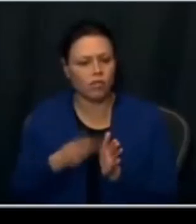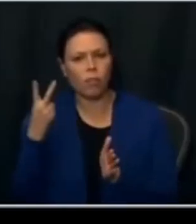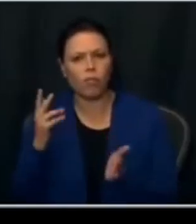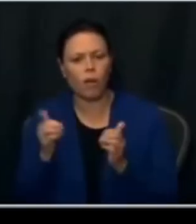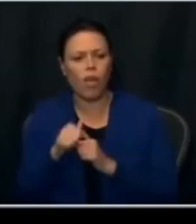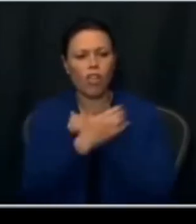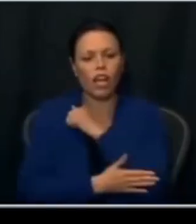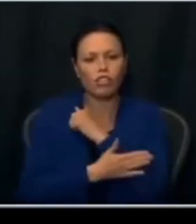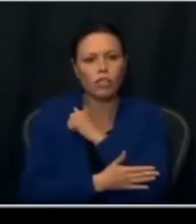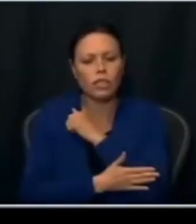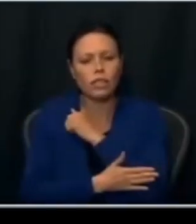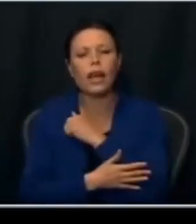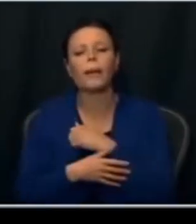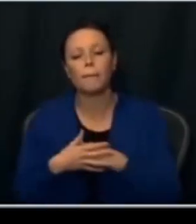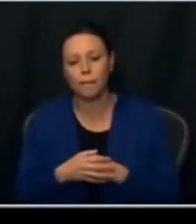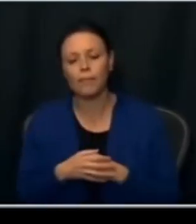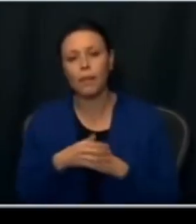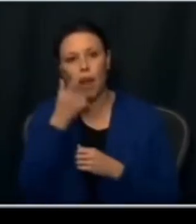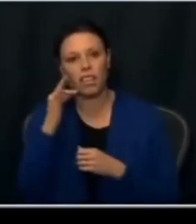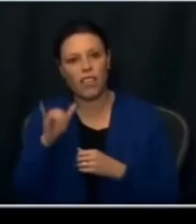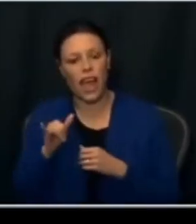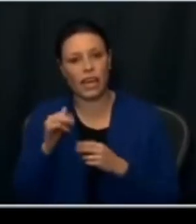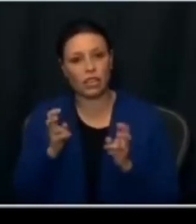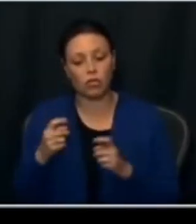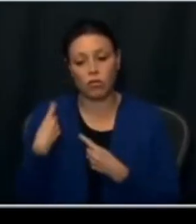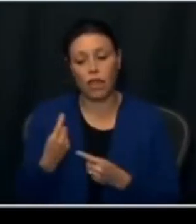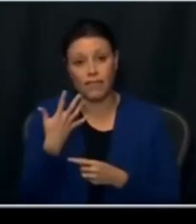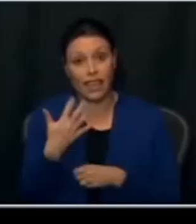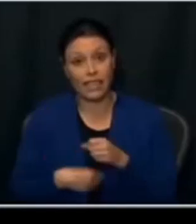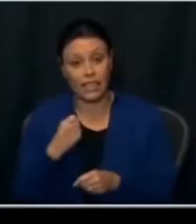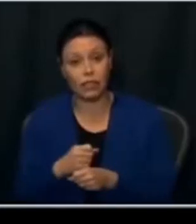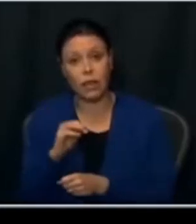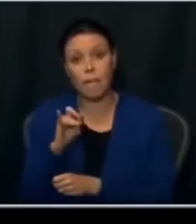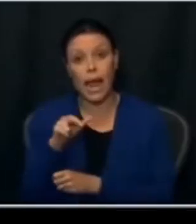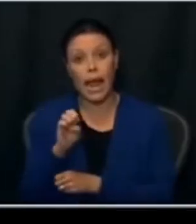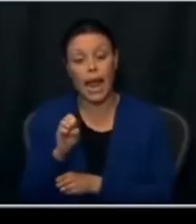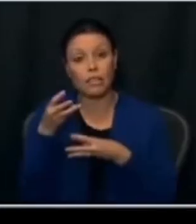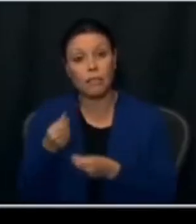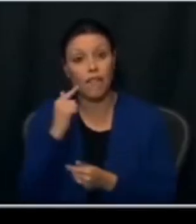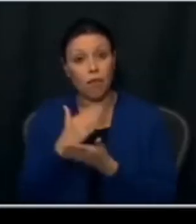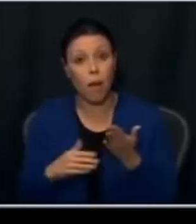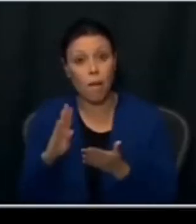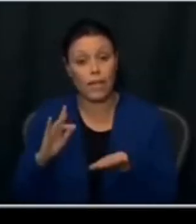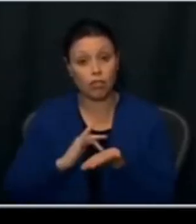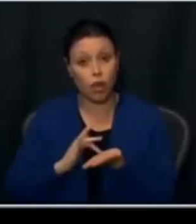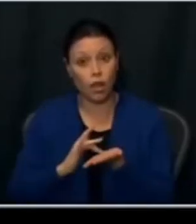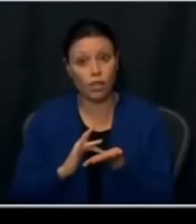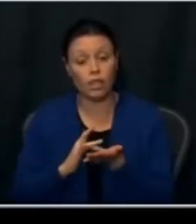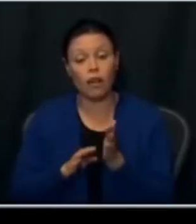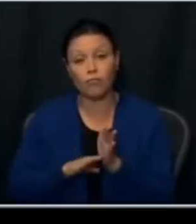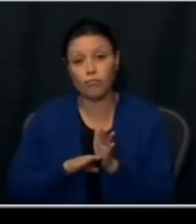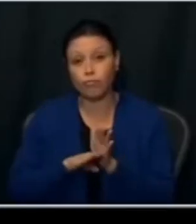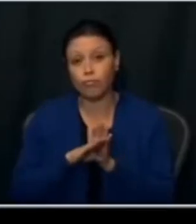countries are paying. And because of this, over the past 5 years, Medicare spending for Part B drugs has gone